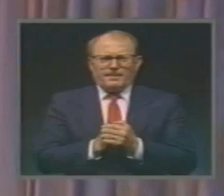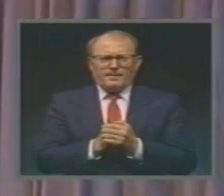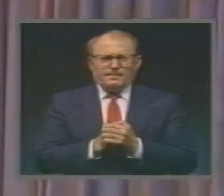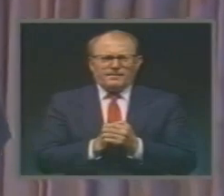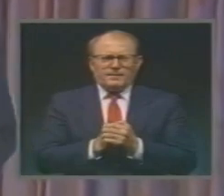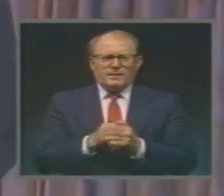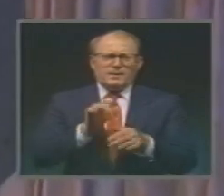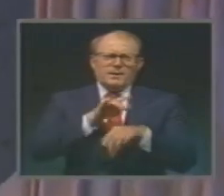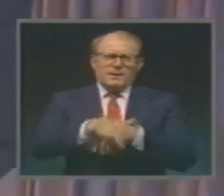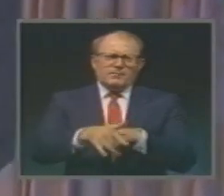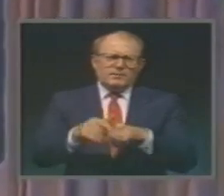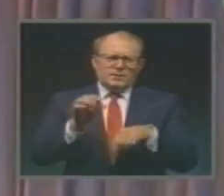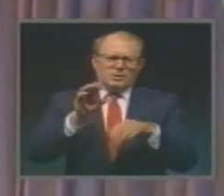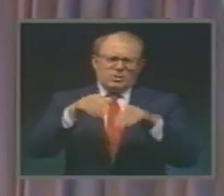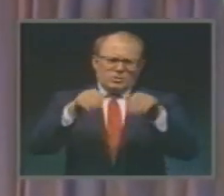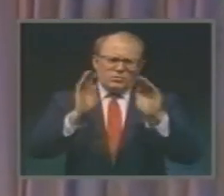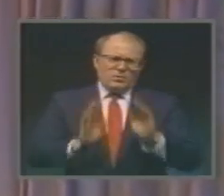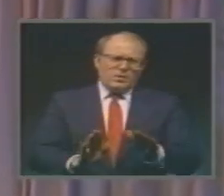The empty tomb.